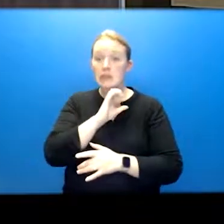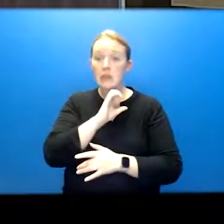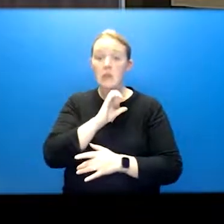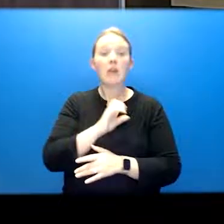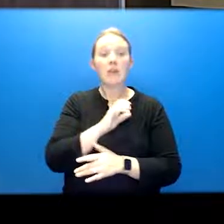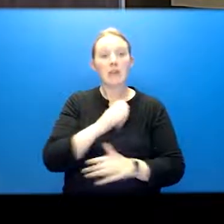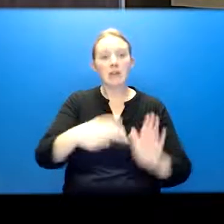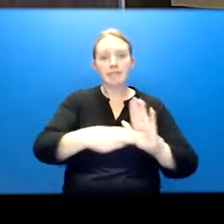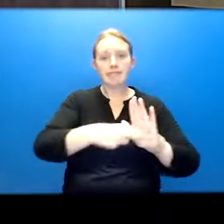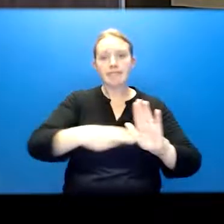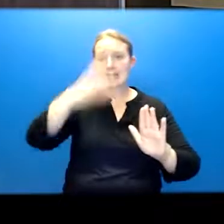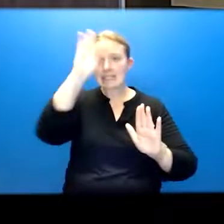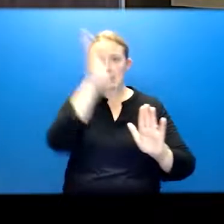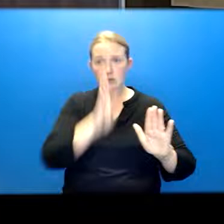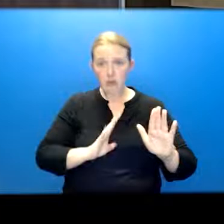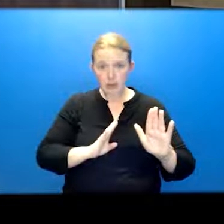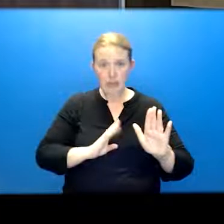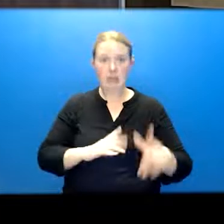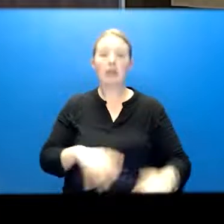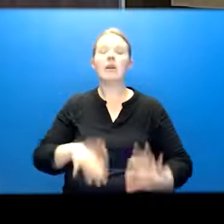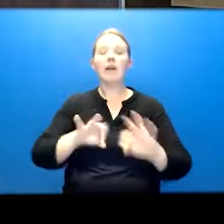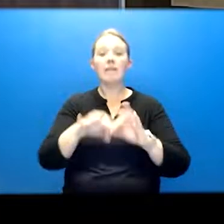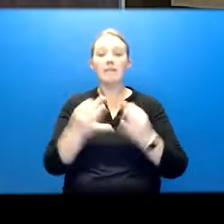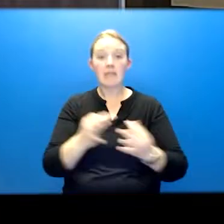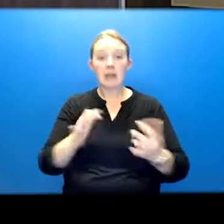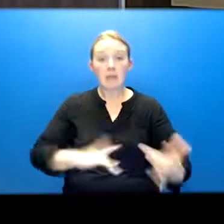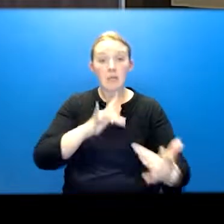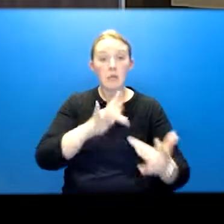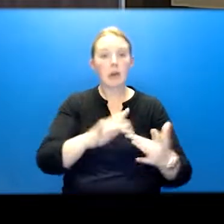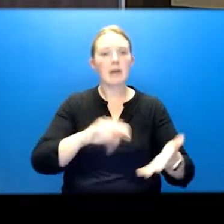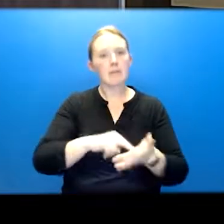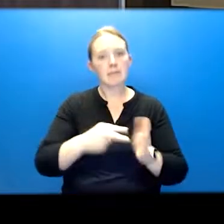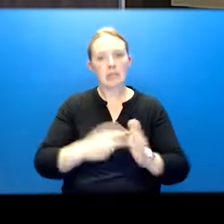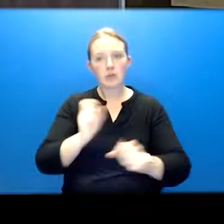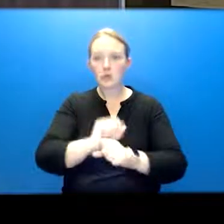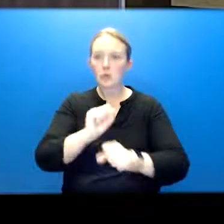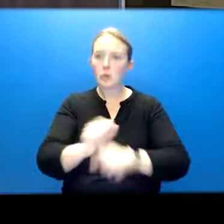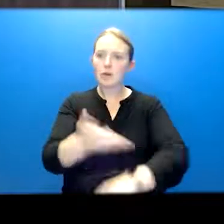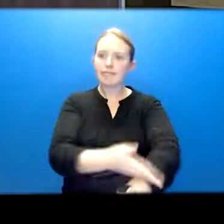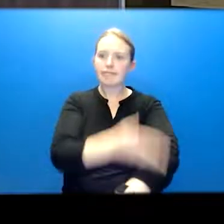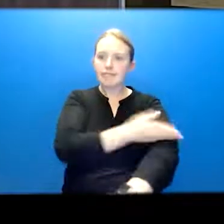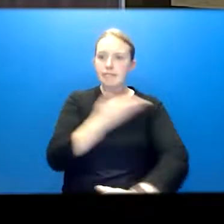schizophrenia, family contact is associated with better work performance. So really thinking about those